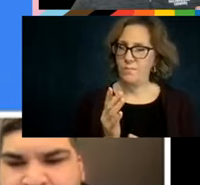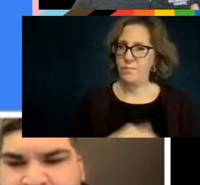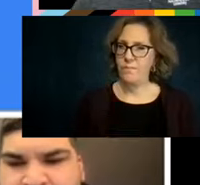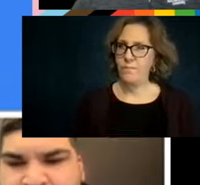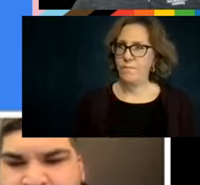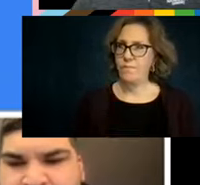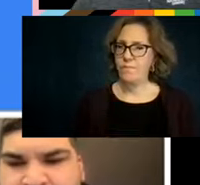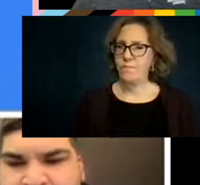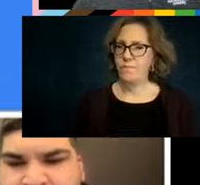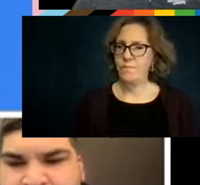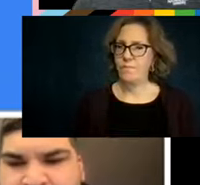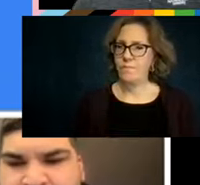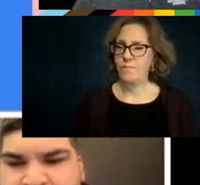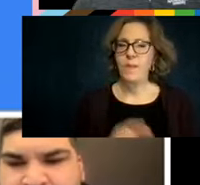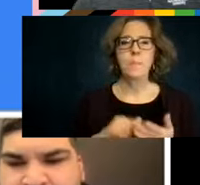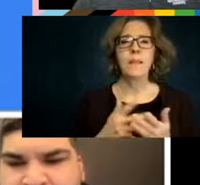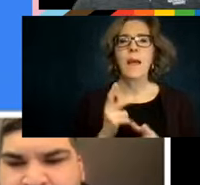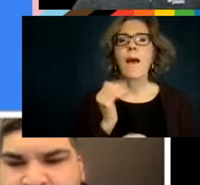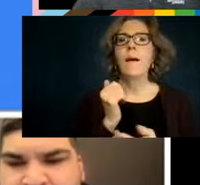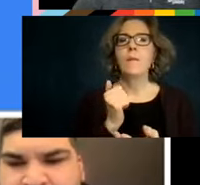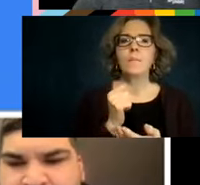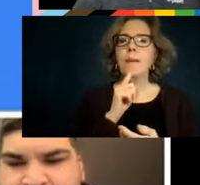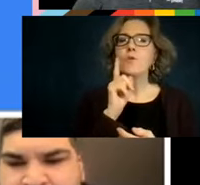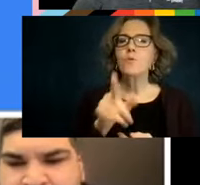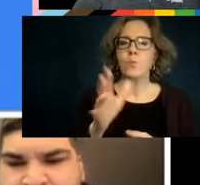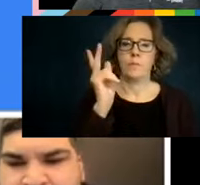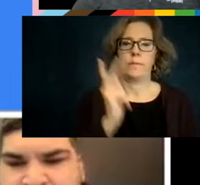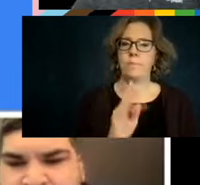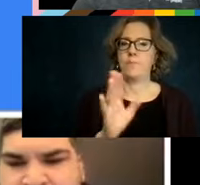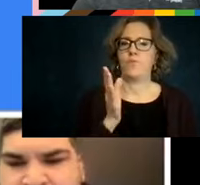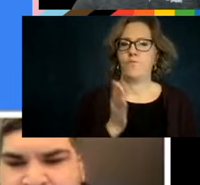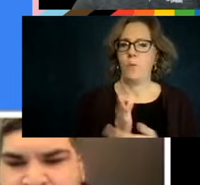to making sure you have keeping your rights, but also keeping